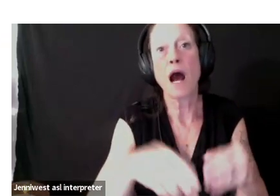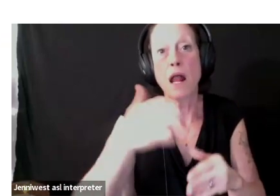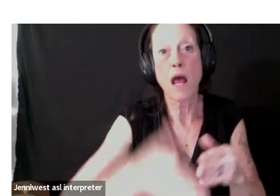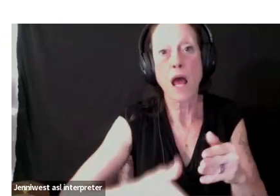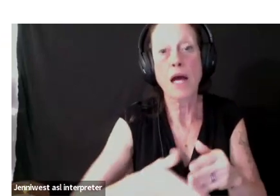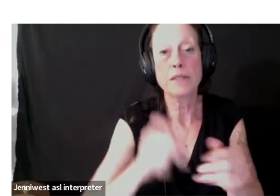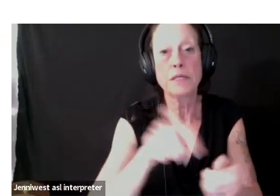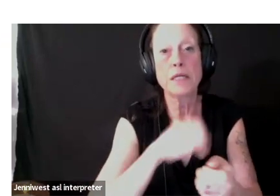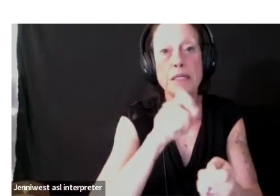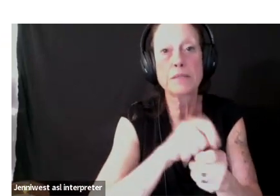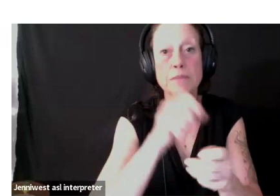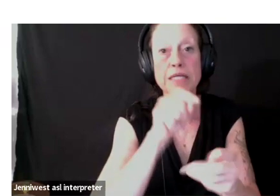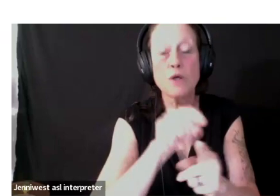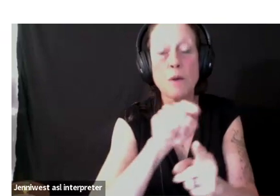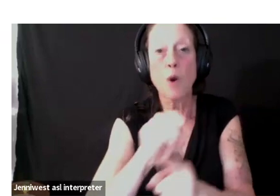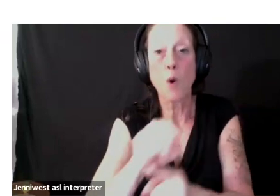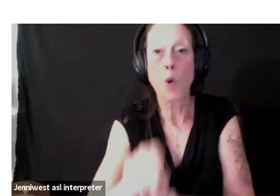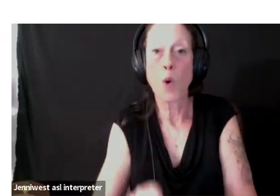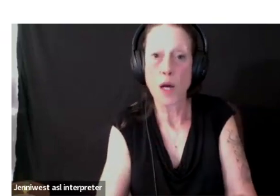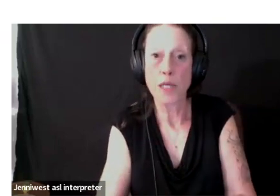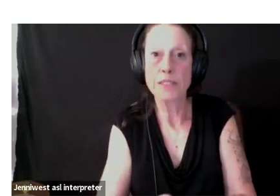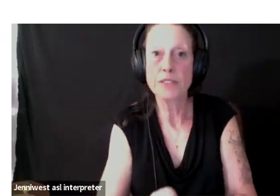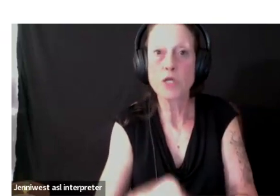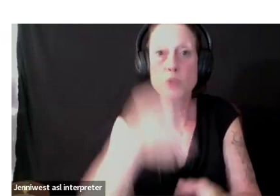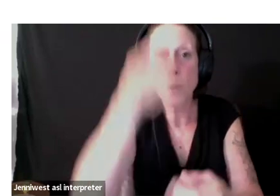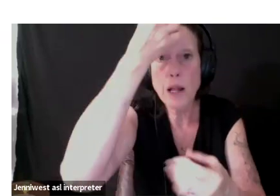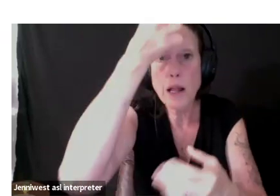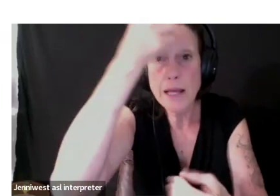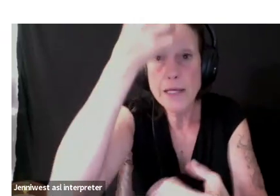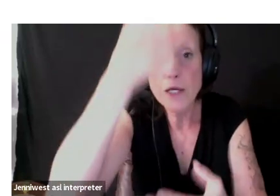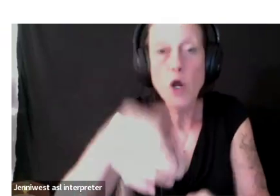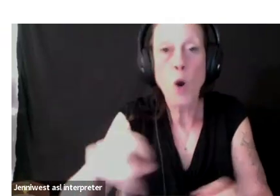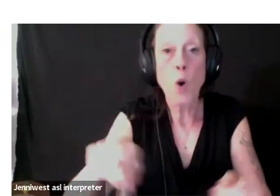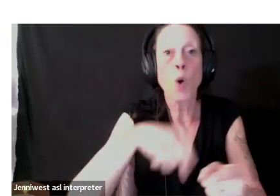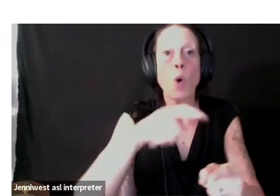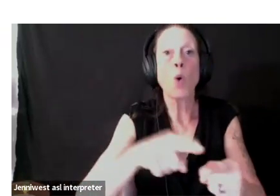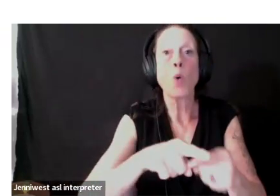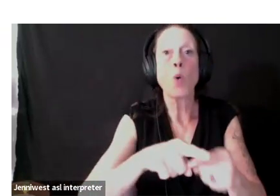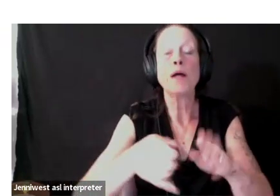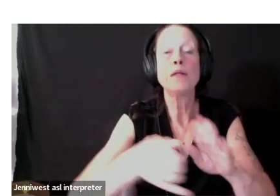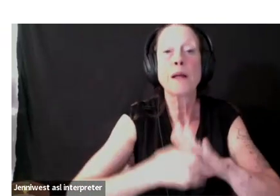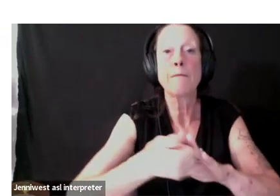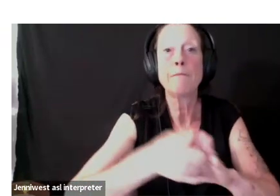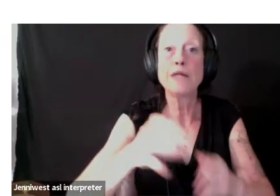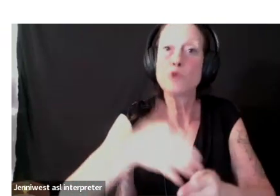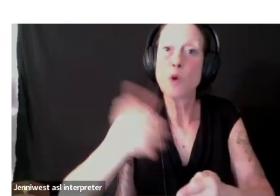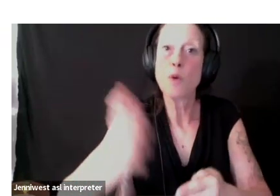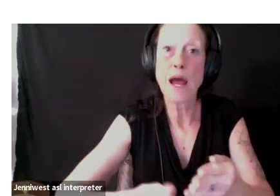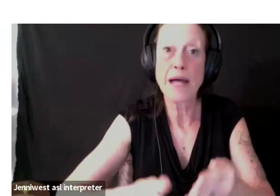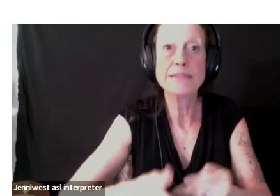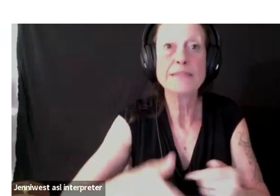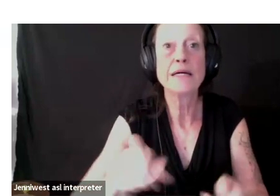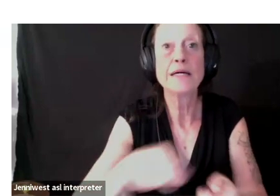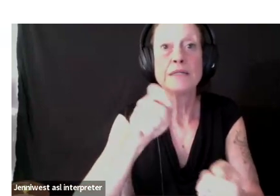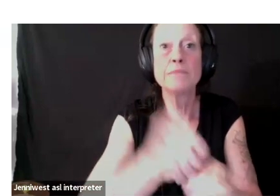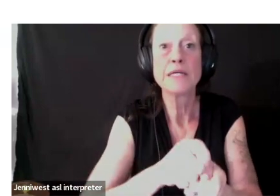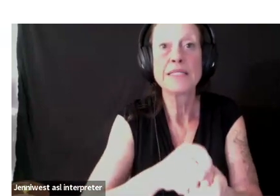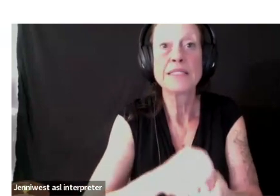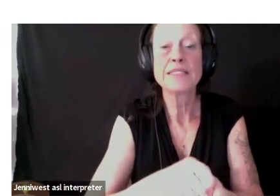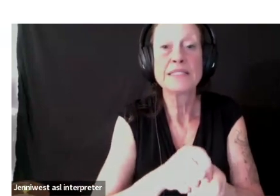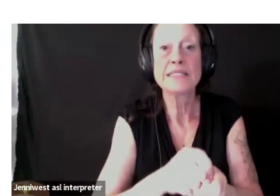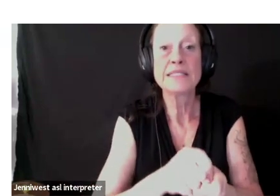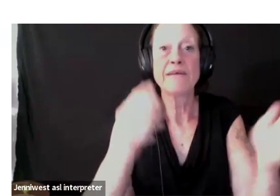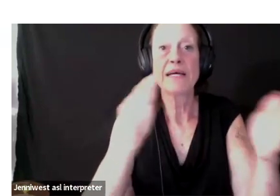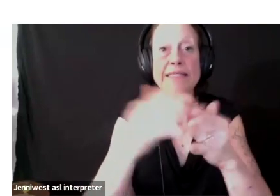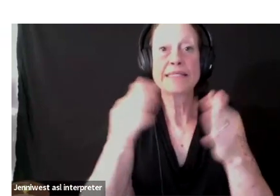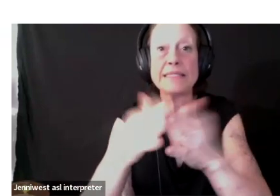where Metro Access will provide service and 3/4 miles out of that. So that includes